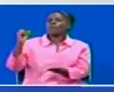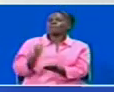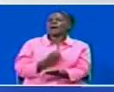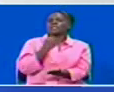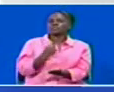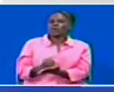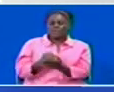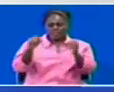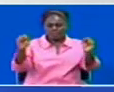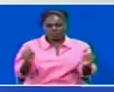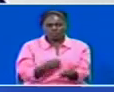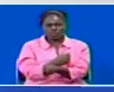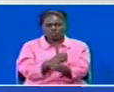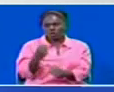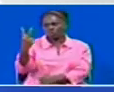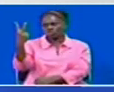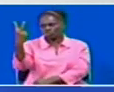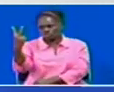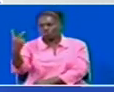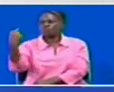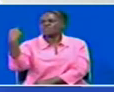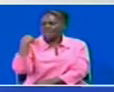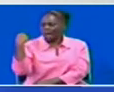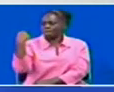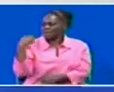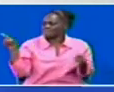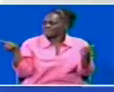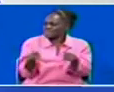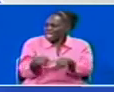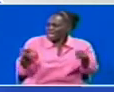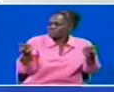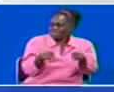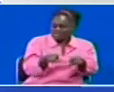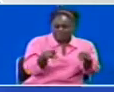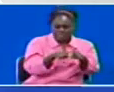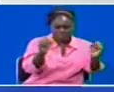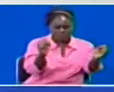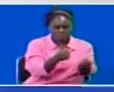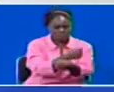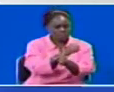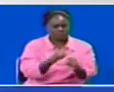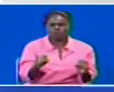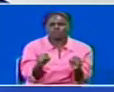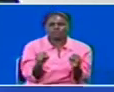Passport. Now you cannot have two numbers, two identical ID numbers